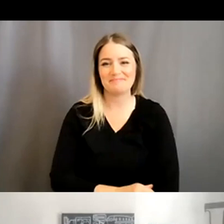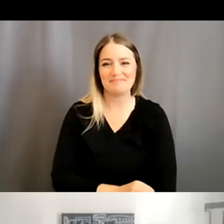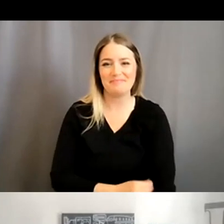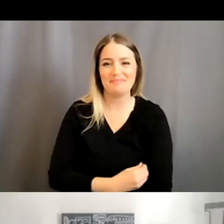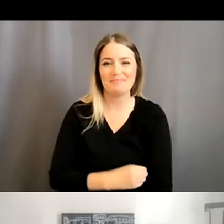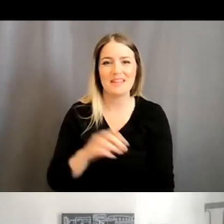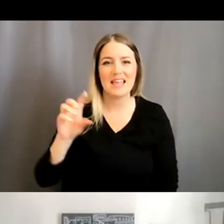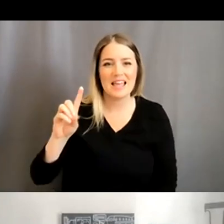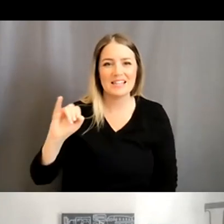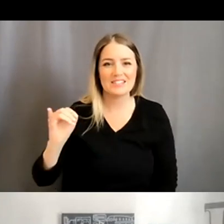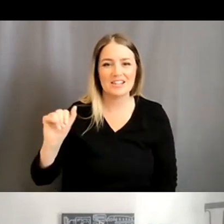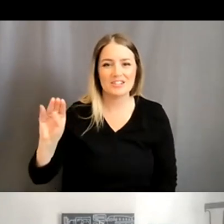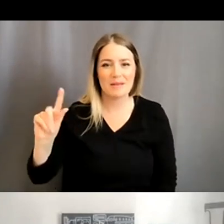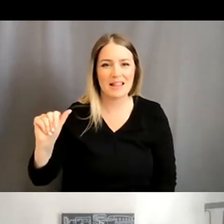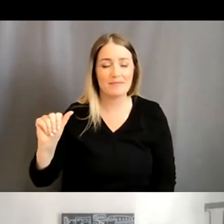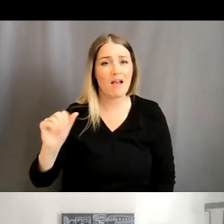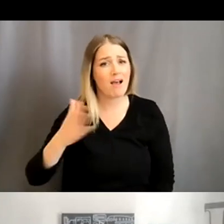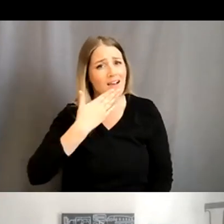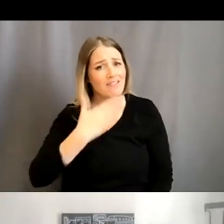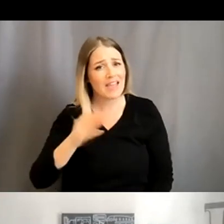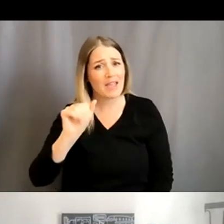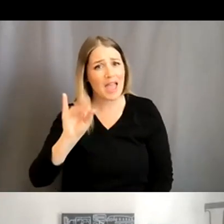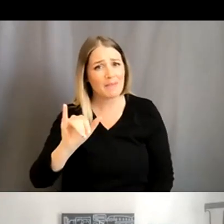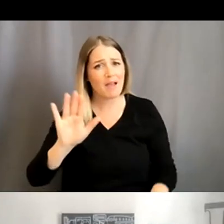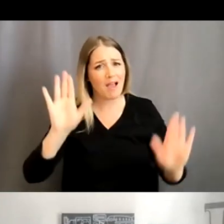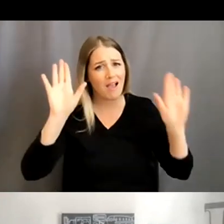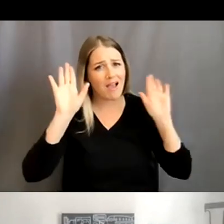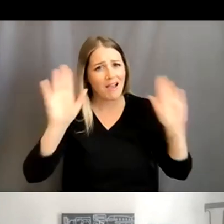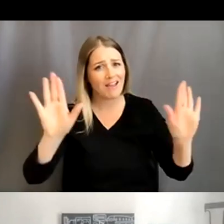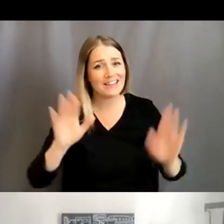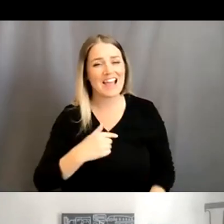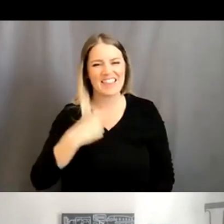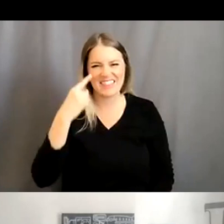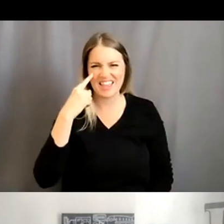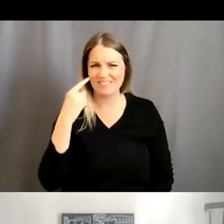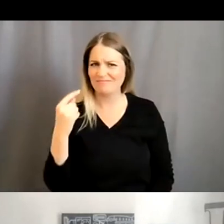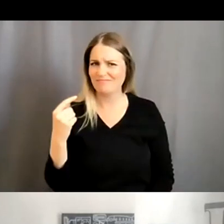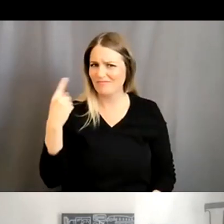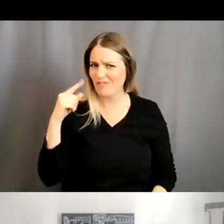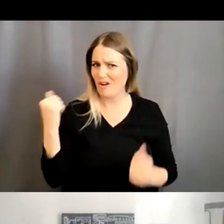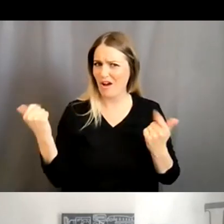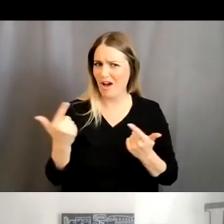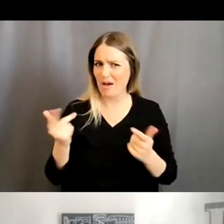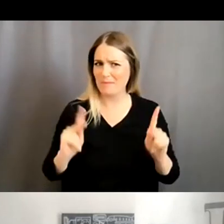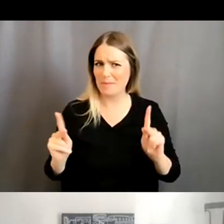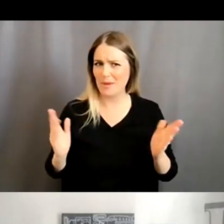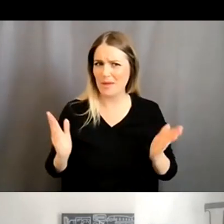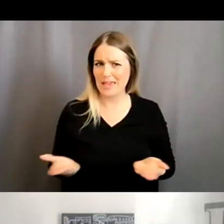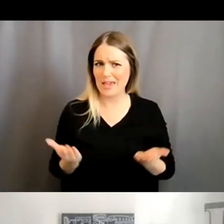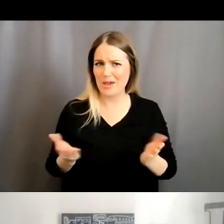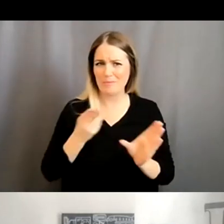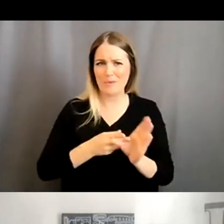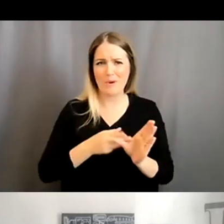Thank you, Amy. That was really great. I think I can speak for all the participants here that it was really